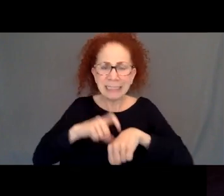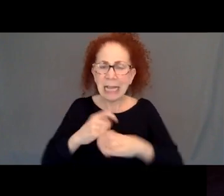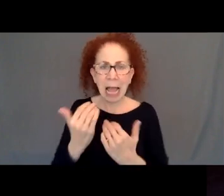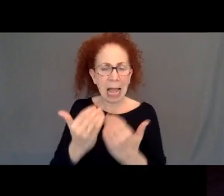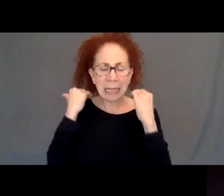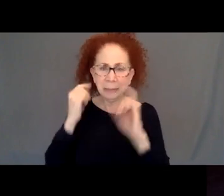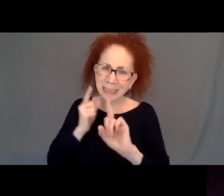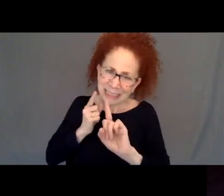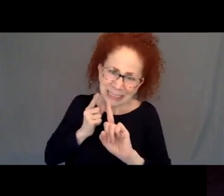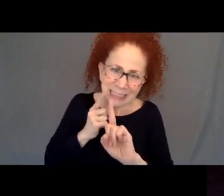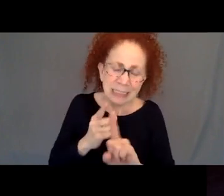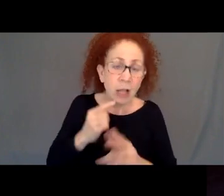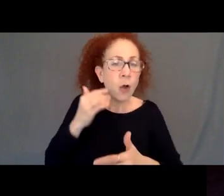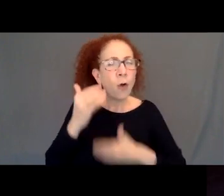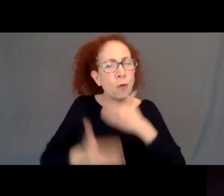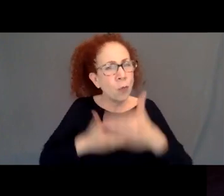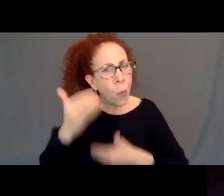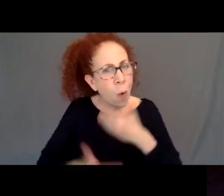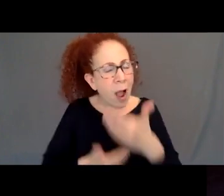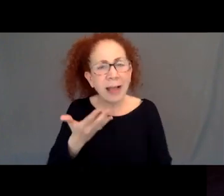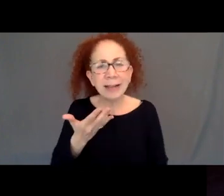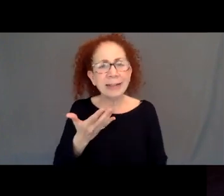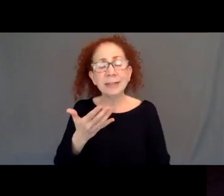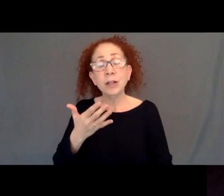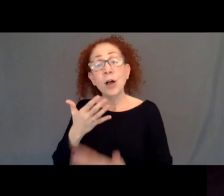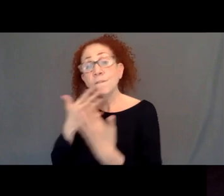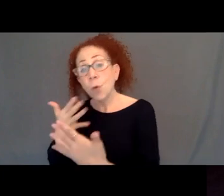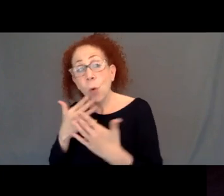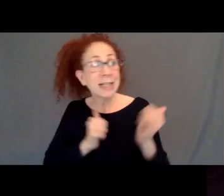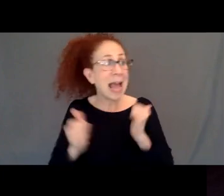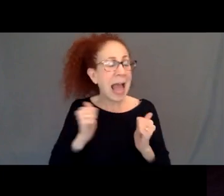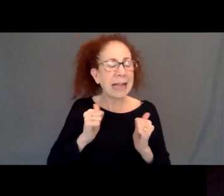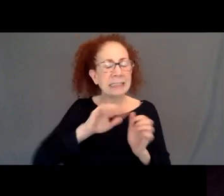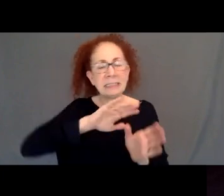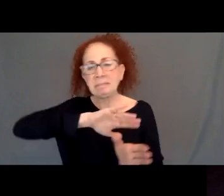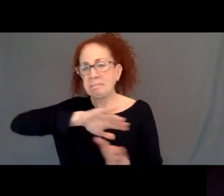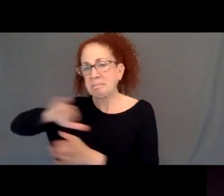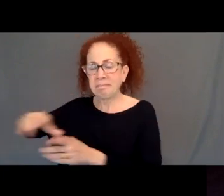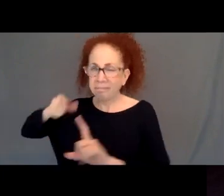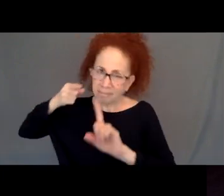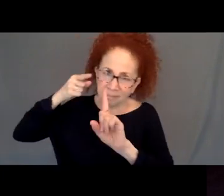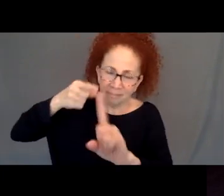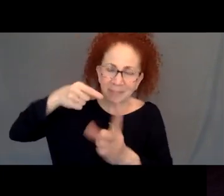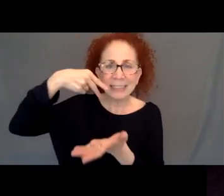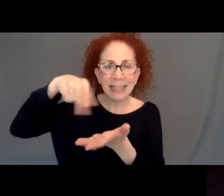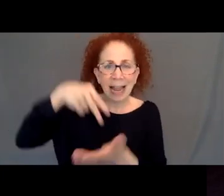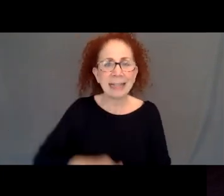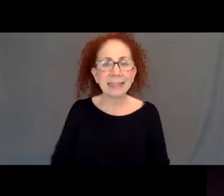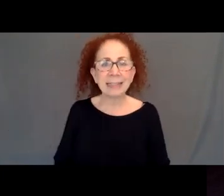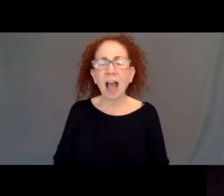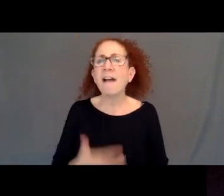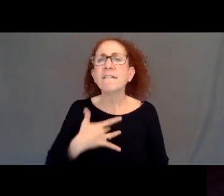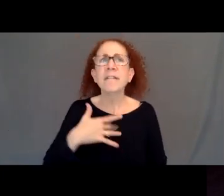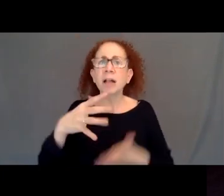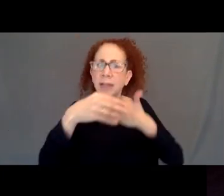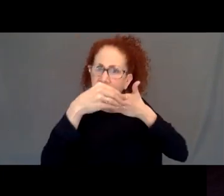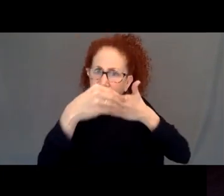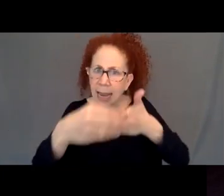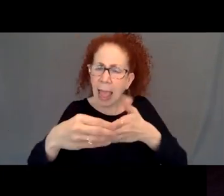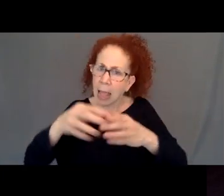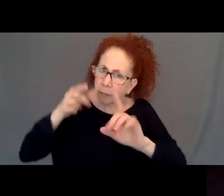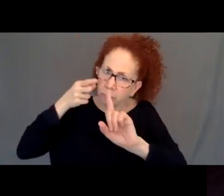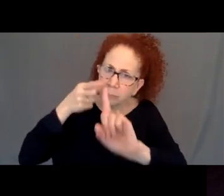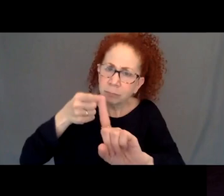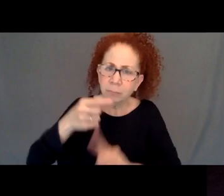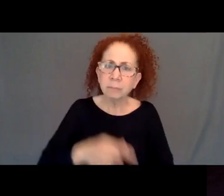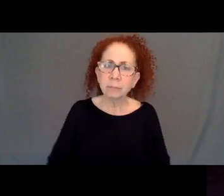time that after a while, training in voice and acting kind of fell to the side. And I just always felt led in that